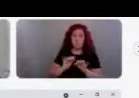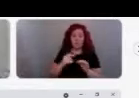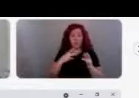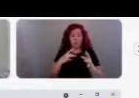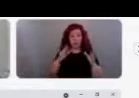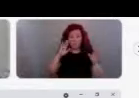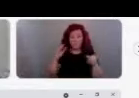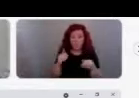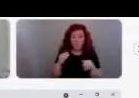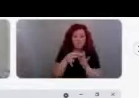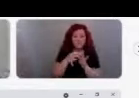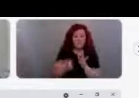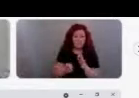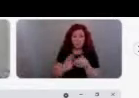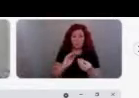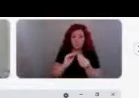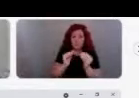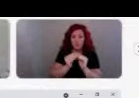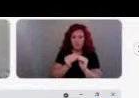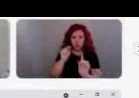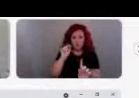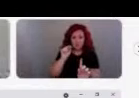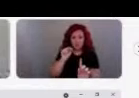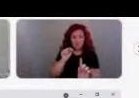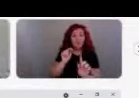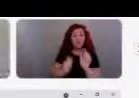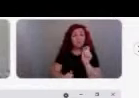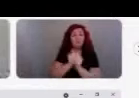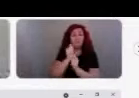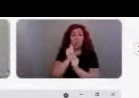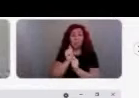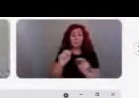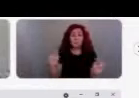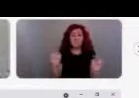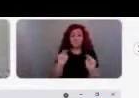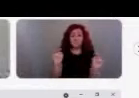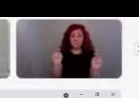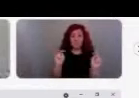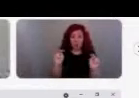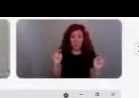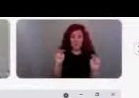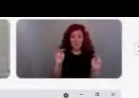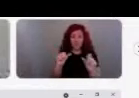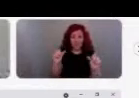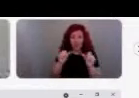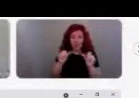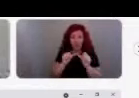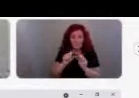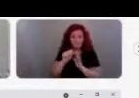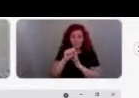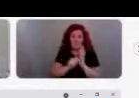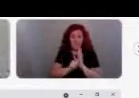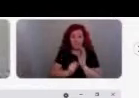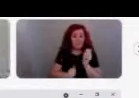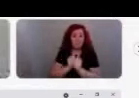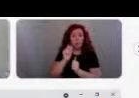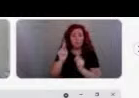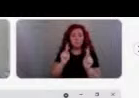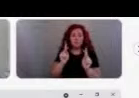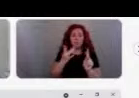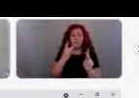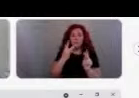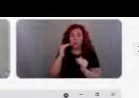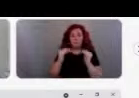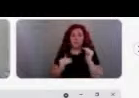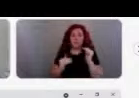simple numerical reality even in the most partisan areas of the state there are still many voters who prefer the minority party general